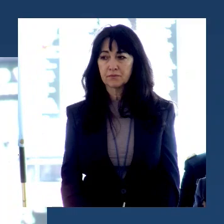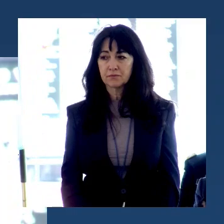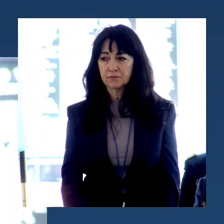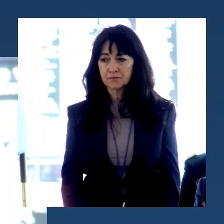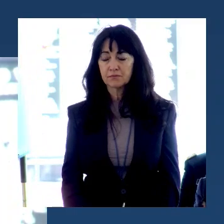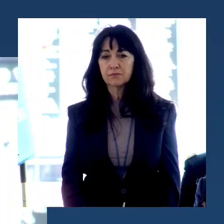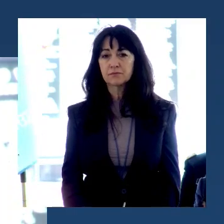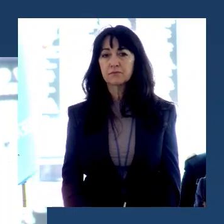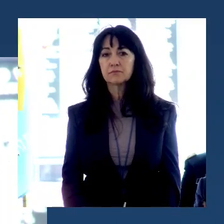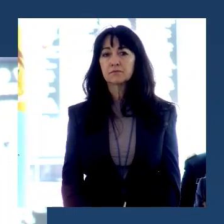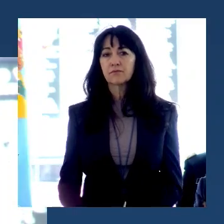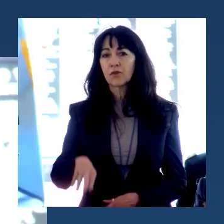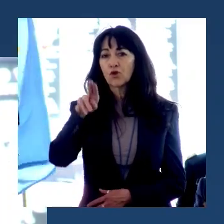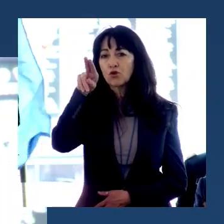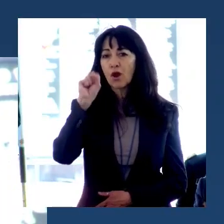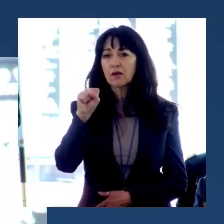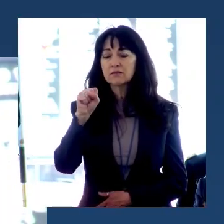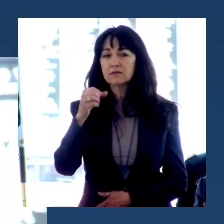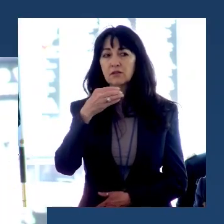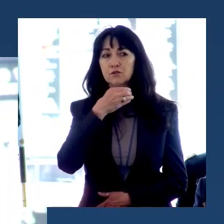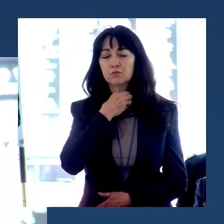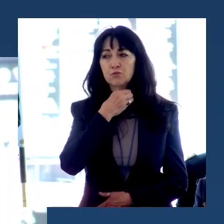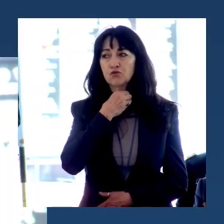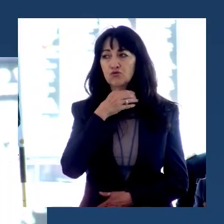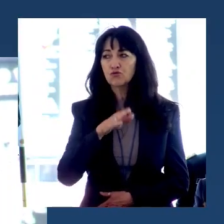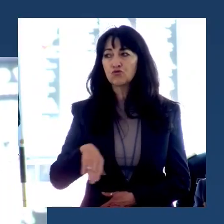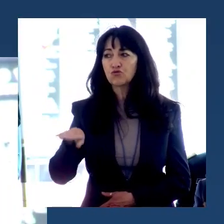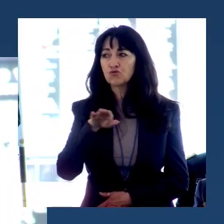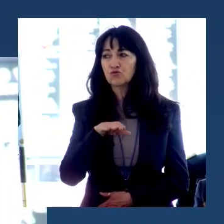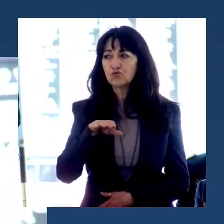United States Marine Corps.